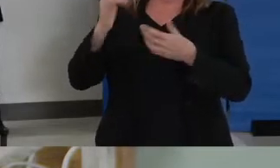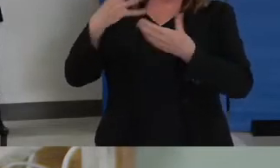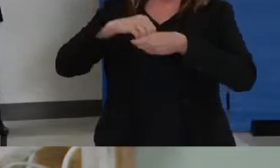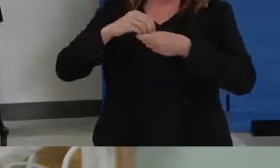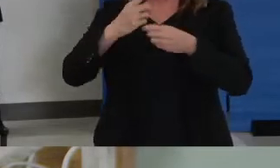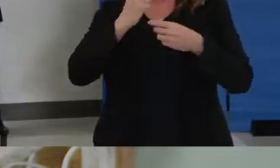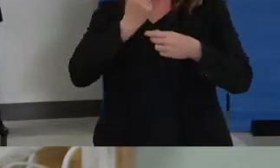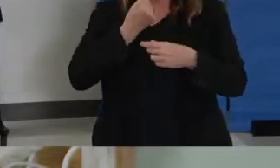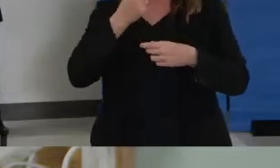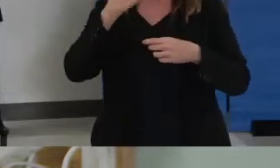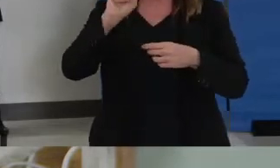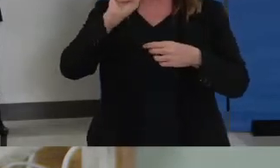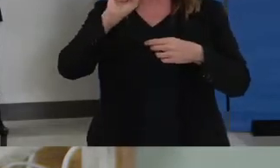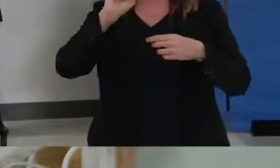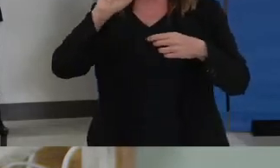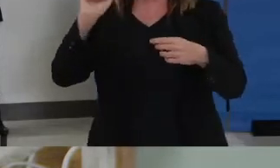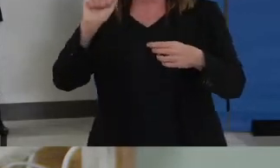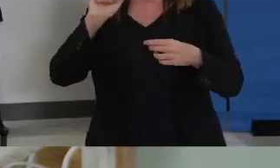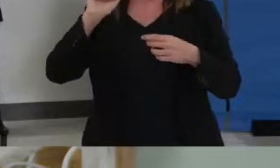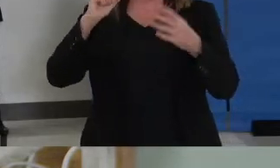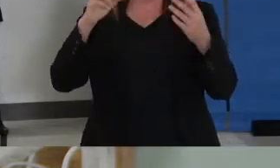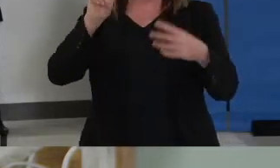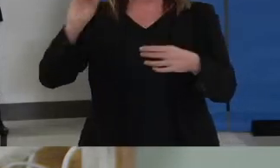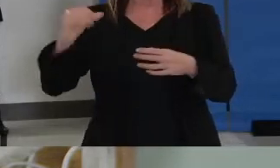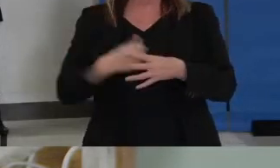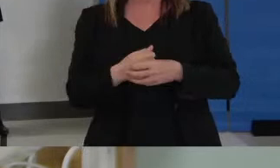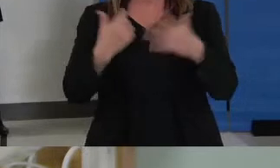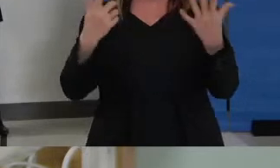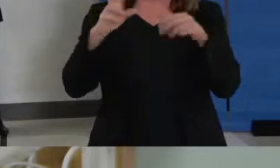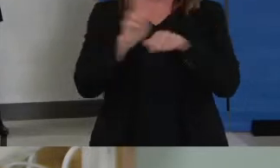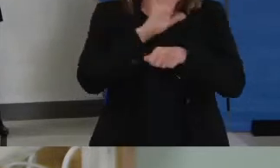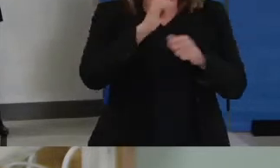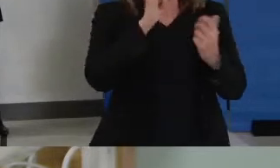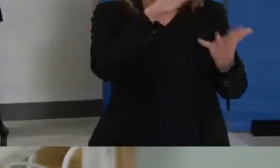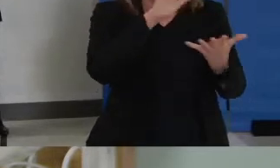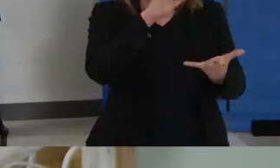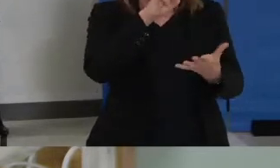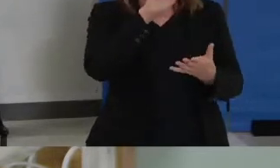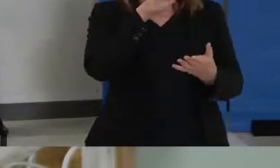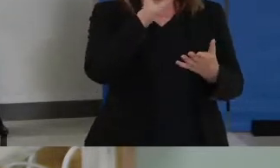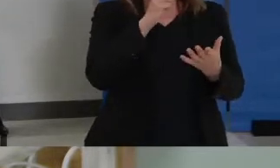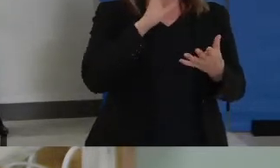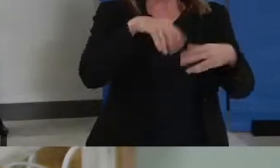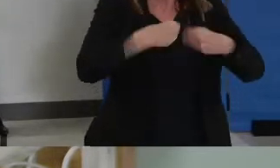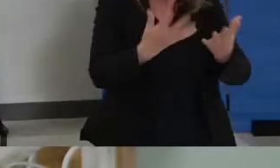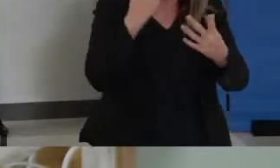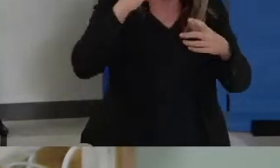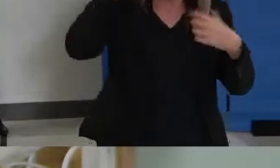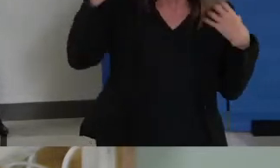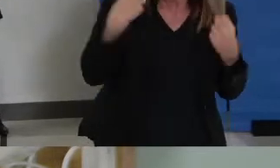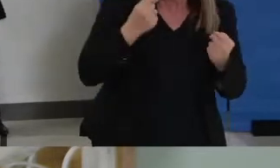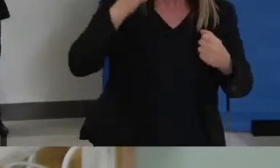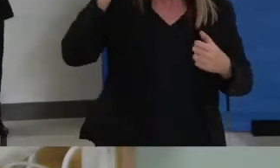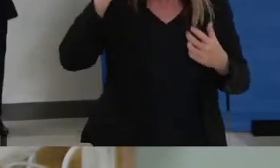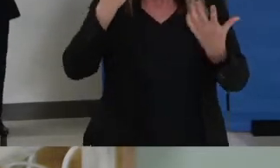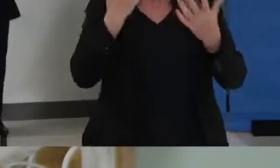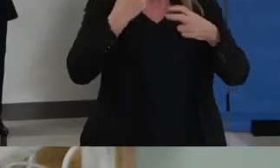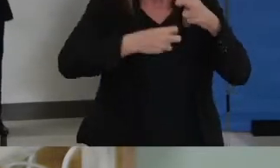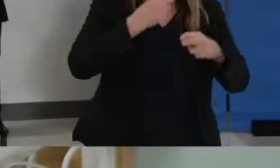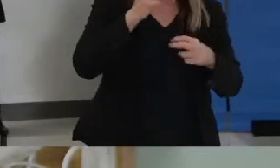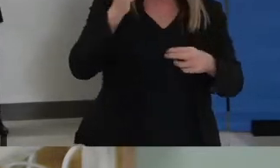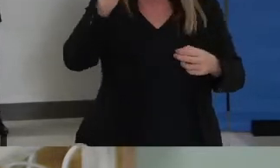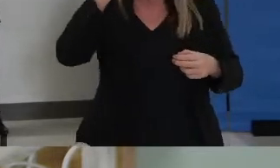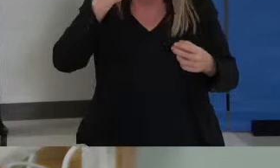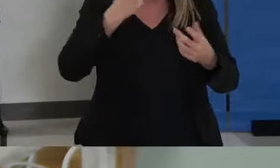use disorders, and being able to use these resources to treat not just those with mental health issues, not those